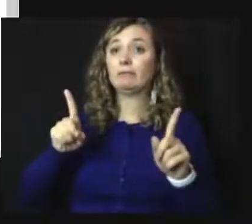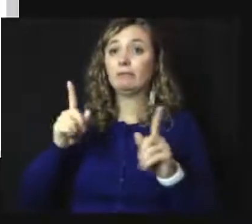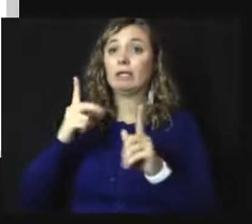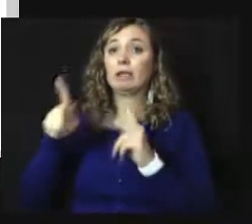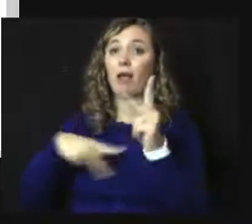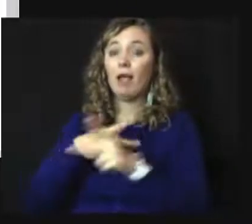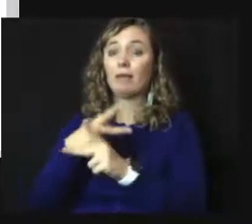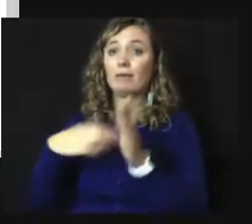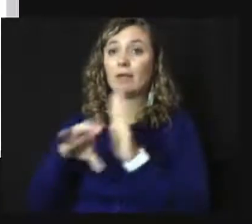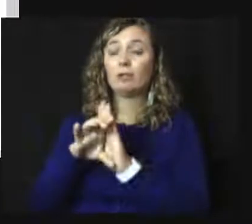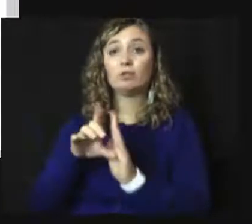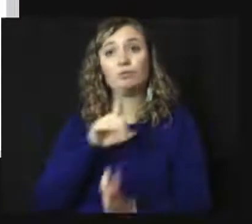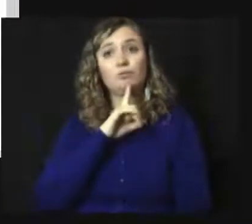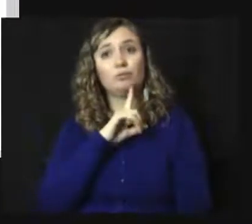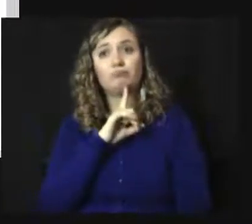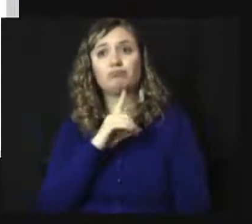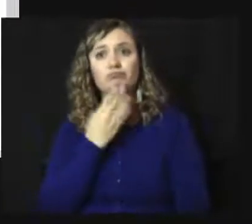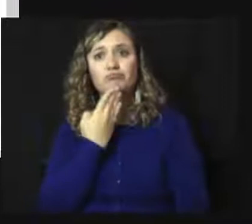that was a great question. Thanks for asking.